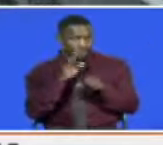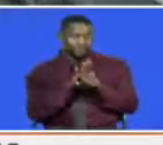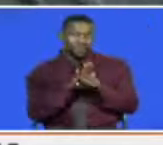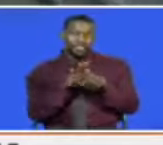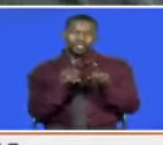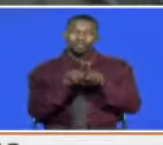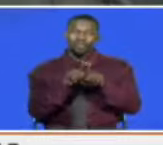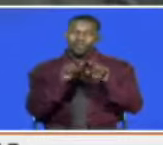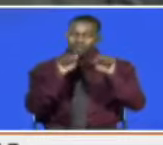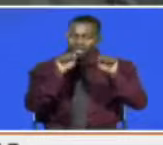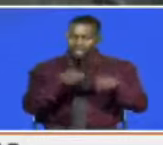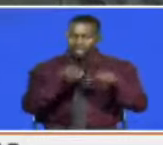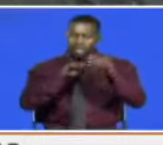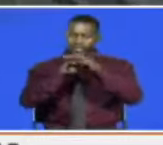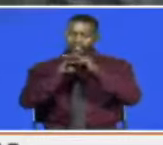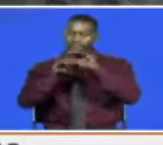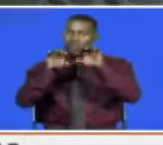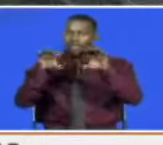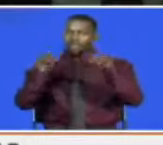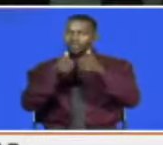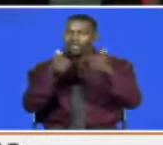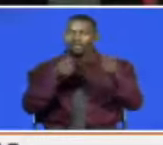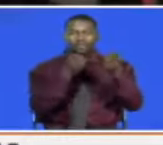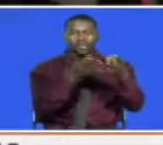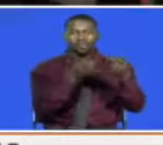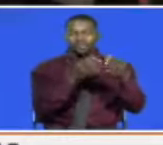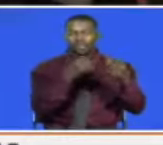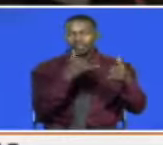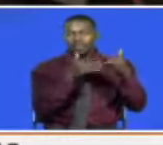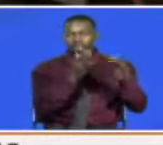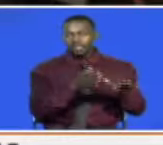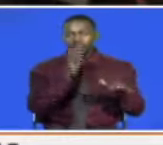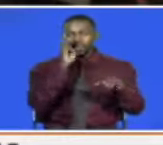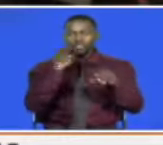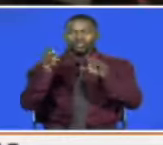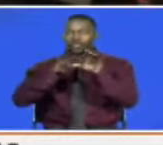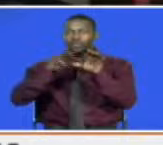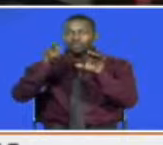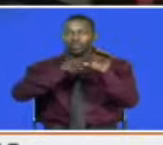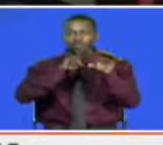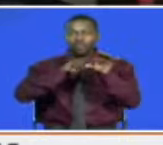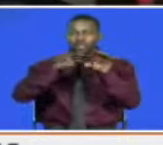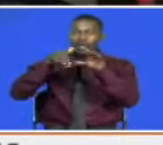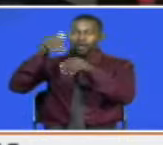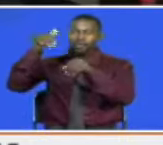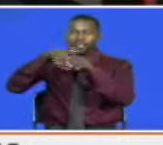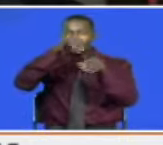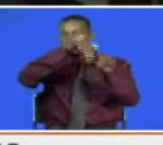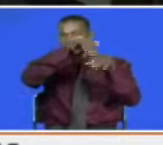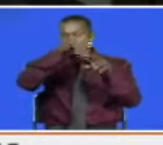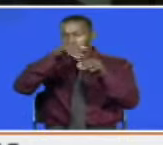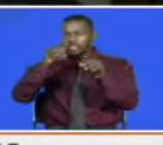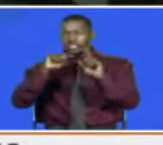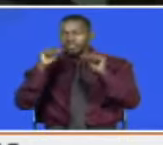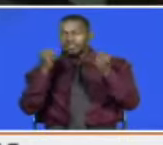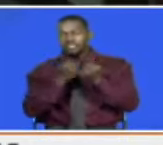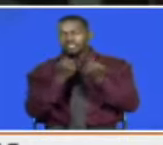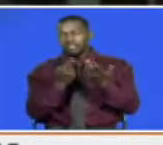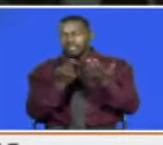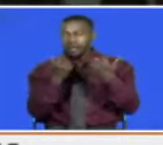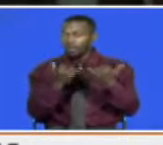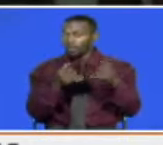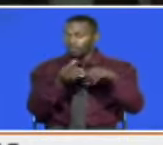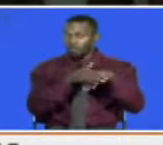tukwenda kwa market. Maplayers watakuwa na, I think, exposure poa, wapate timu zingine. Na sahi mpira